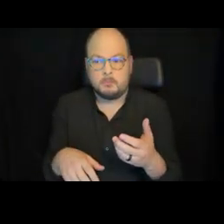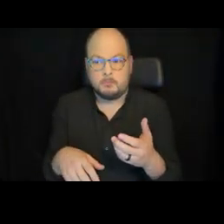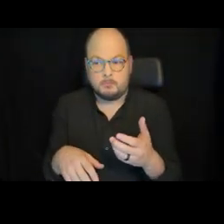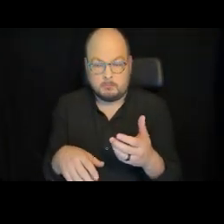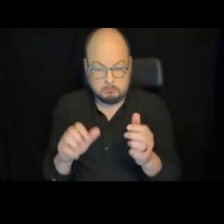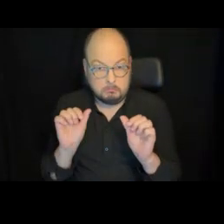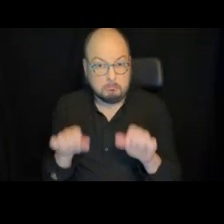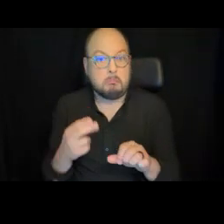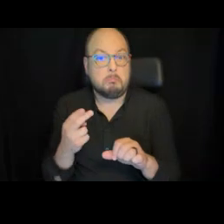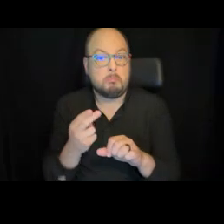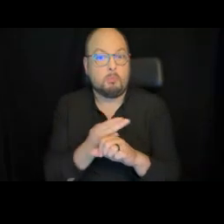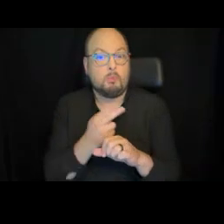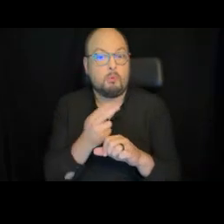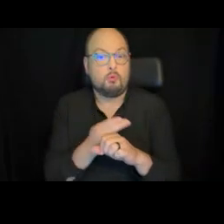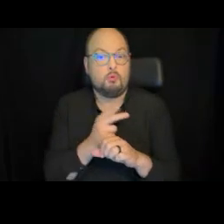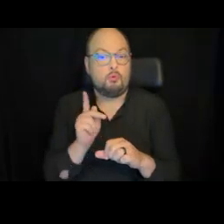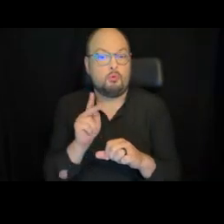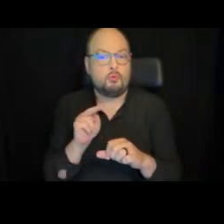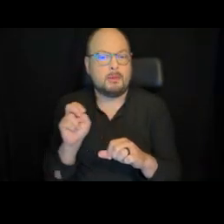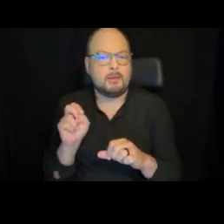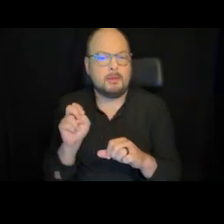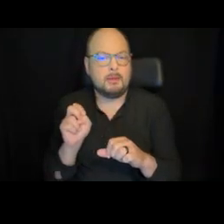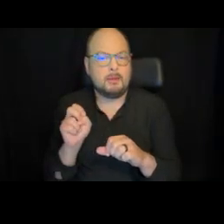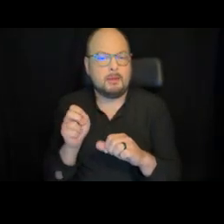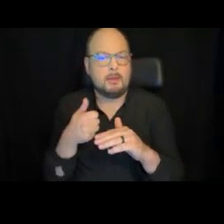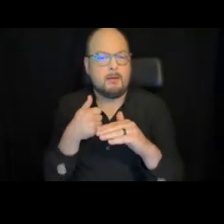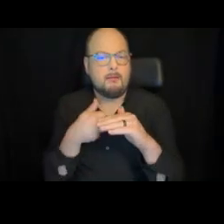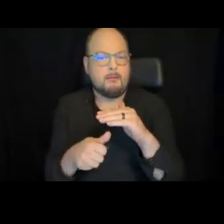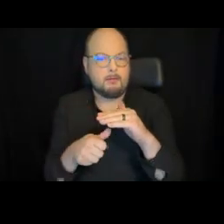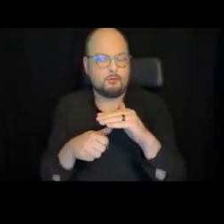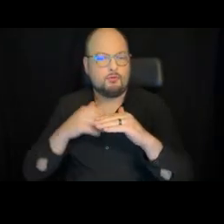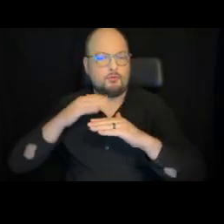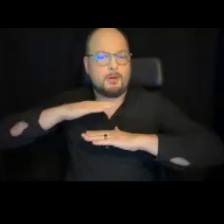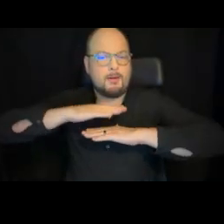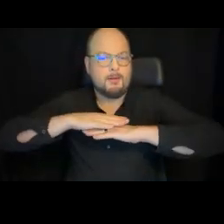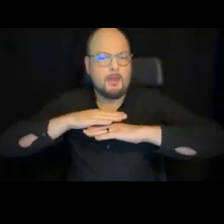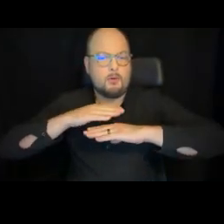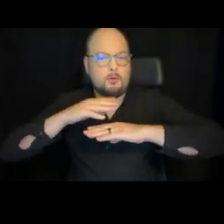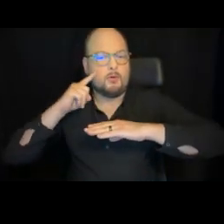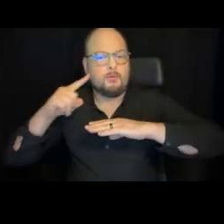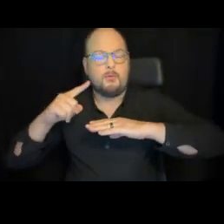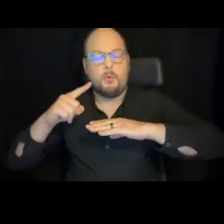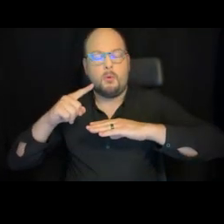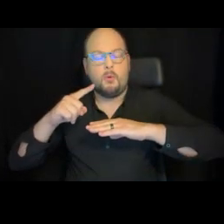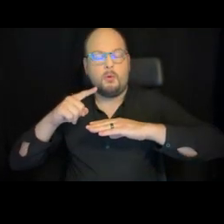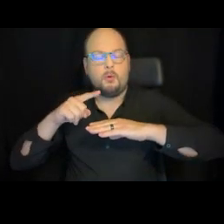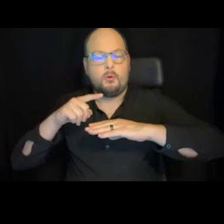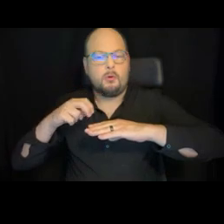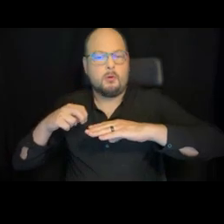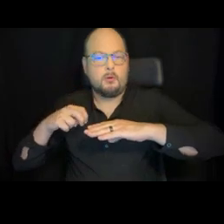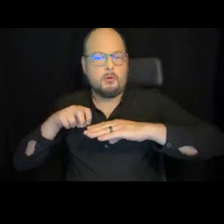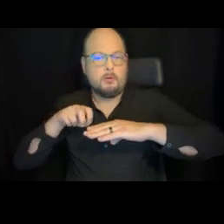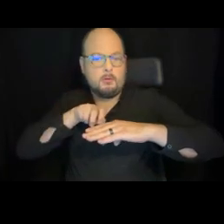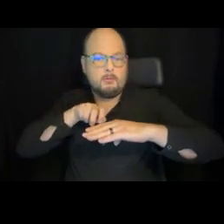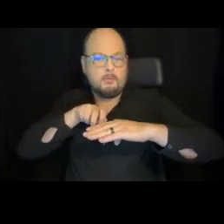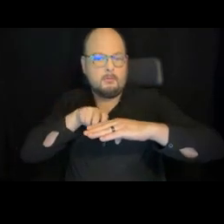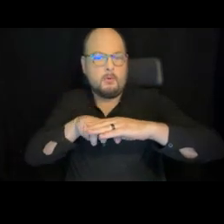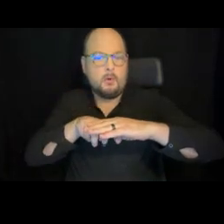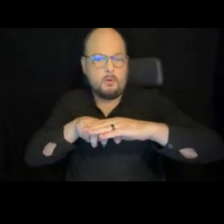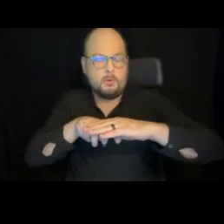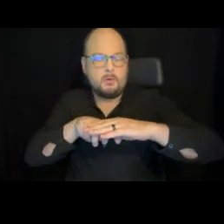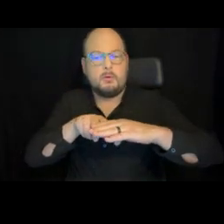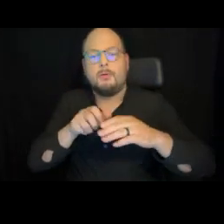and under a counter for forward approach to a workspace or